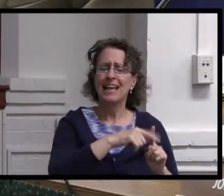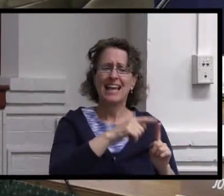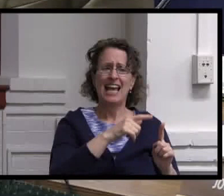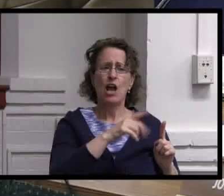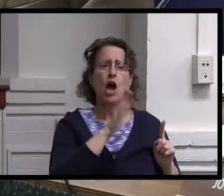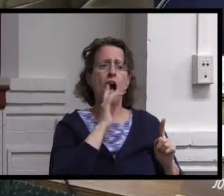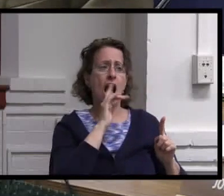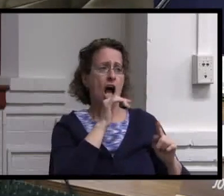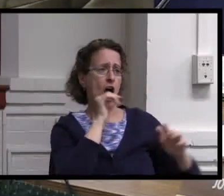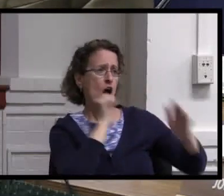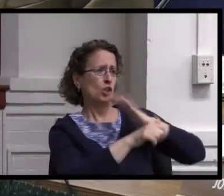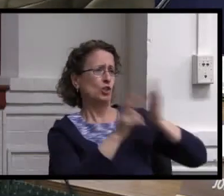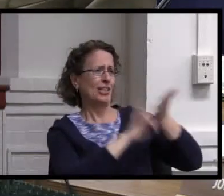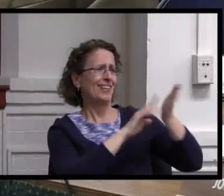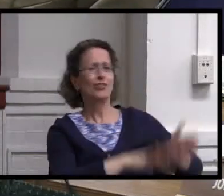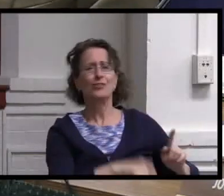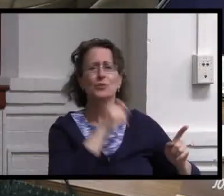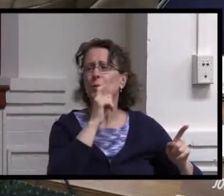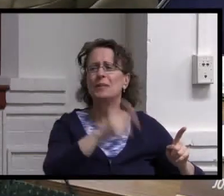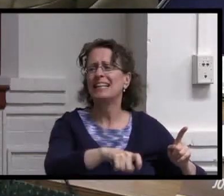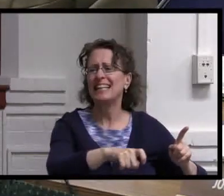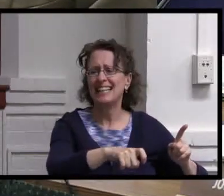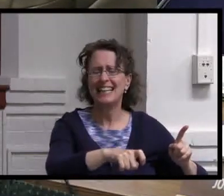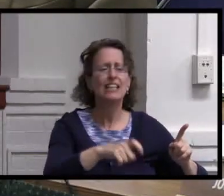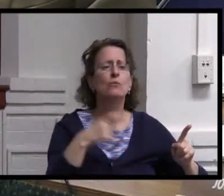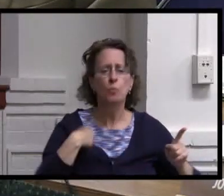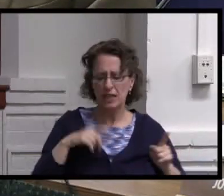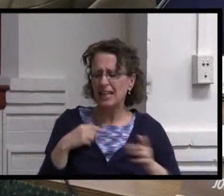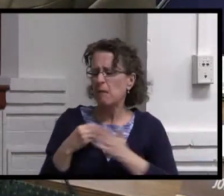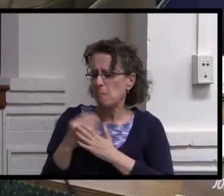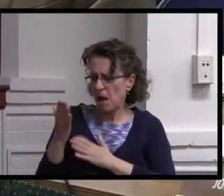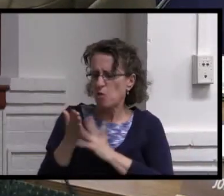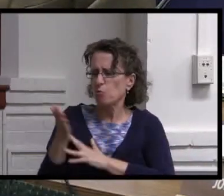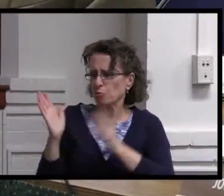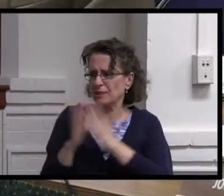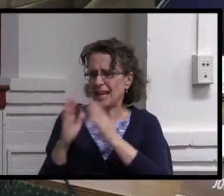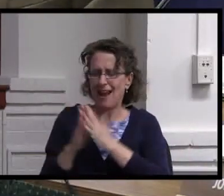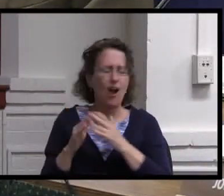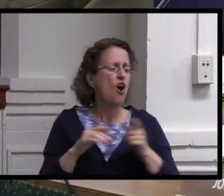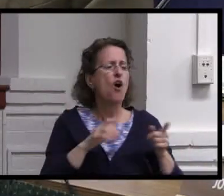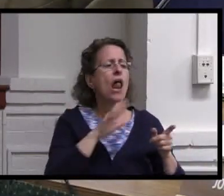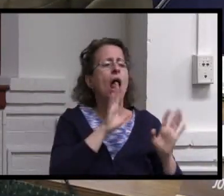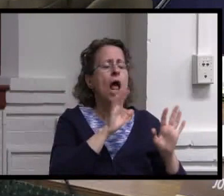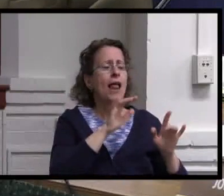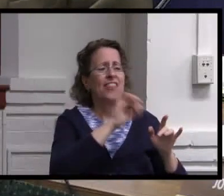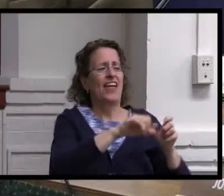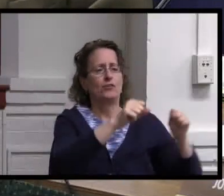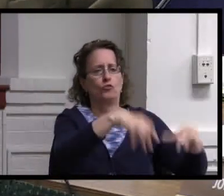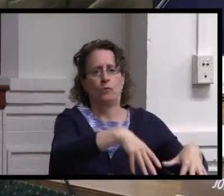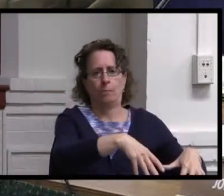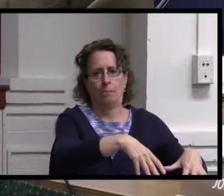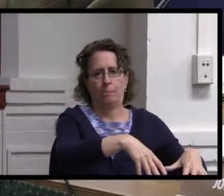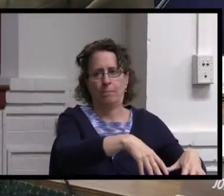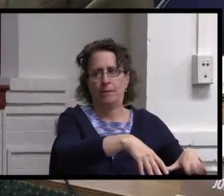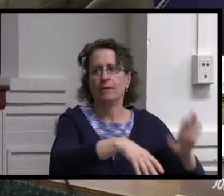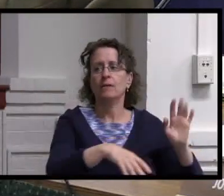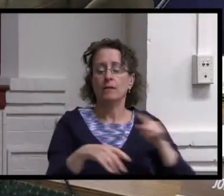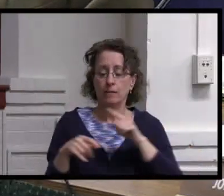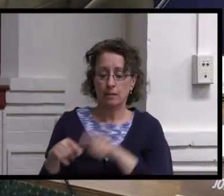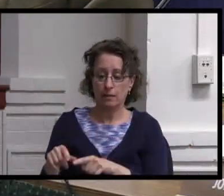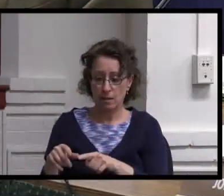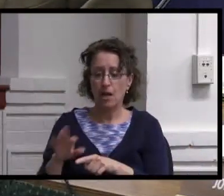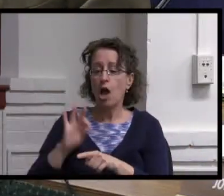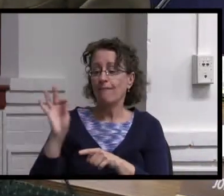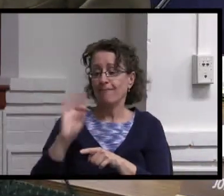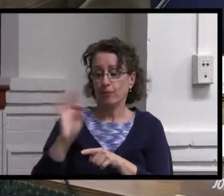separately directly by the town. And so it's been pulled out of the contract with the contractor. We recommend that be included within this overall police